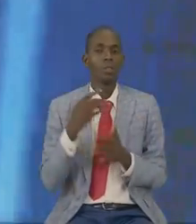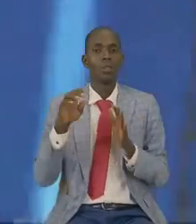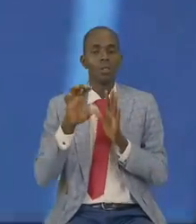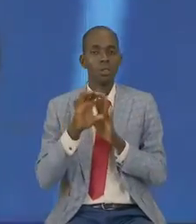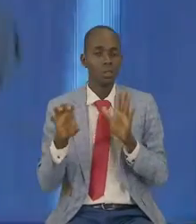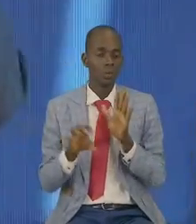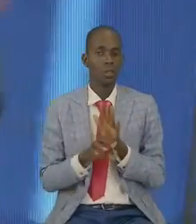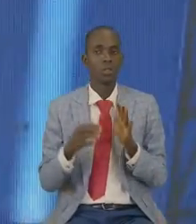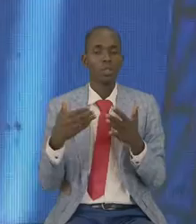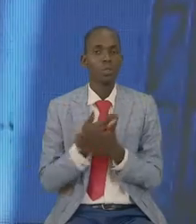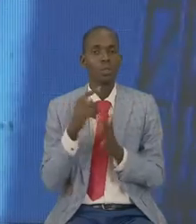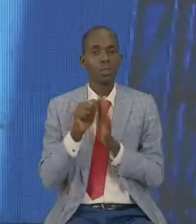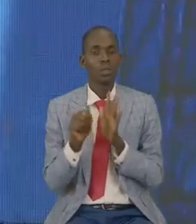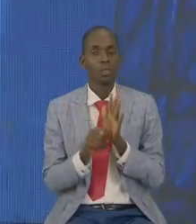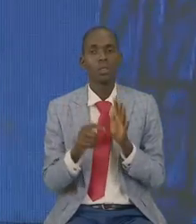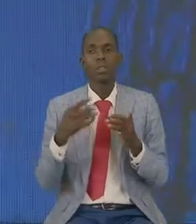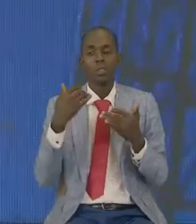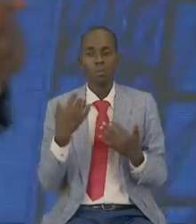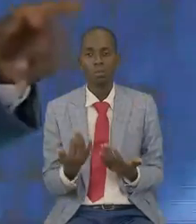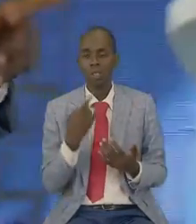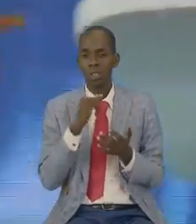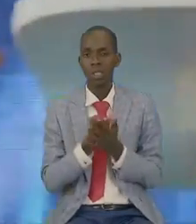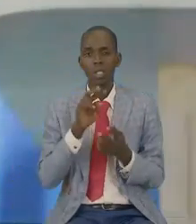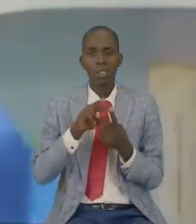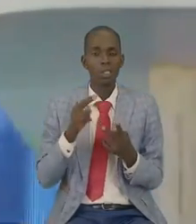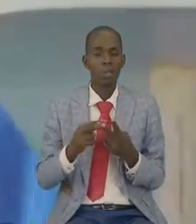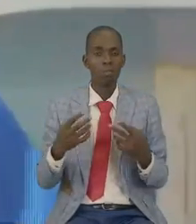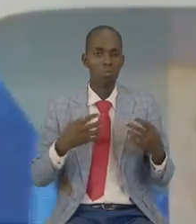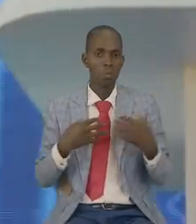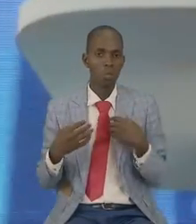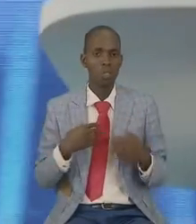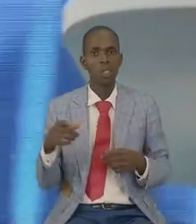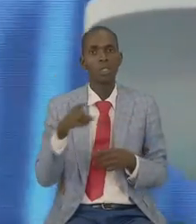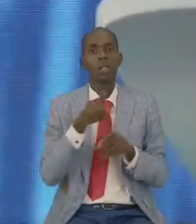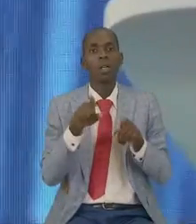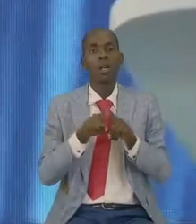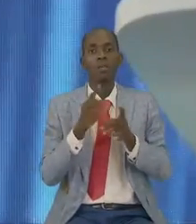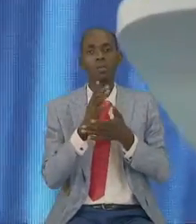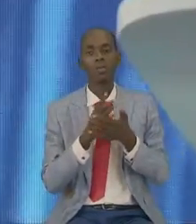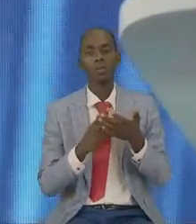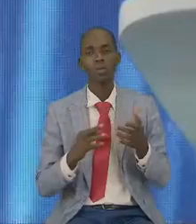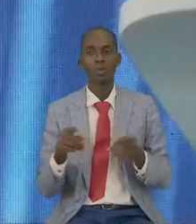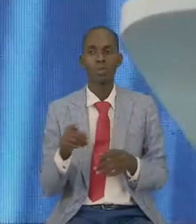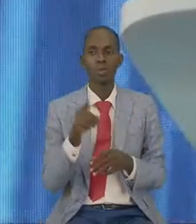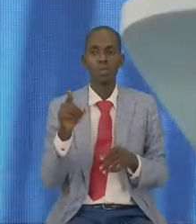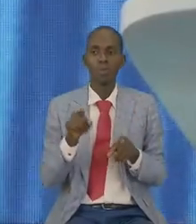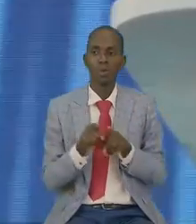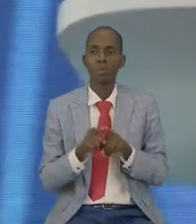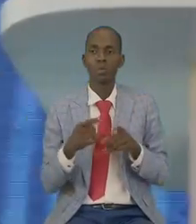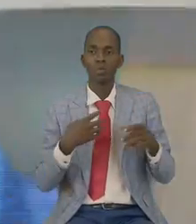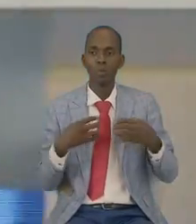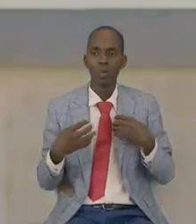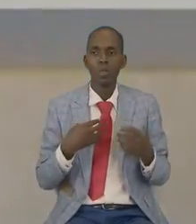it says, neither murmur ye, as some of them also murmured, and they